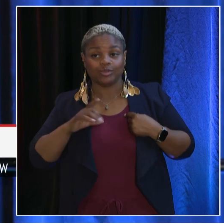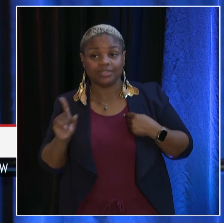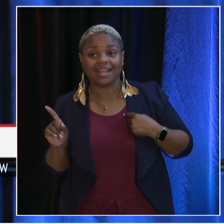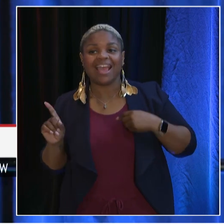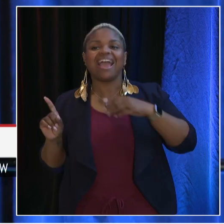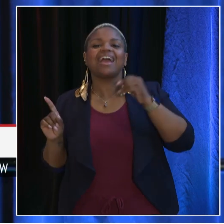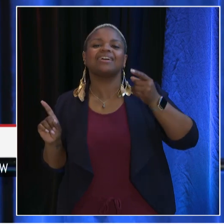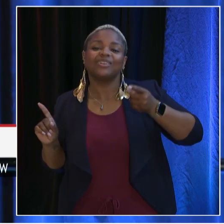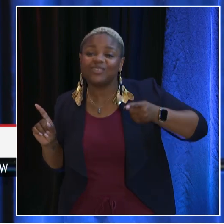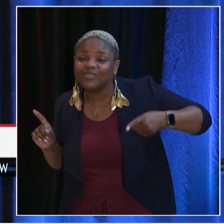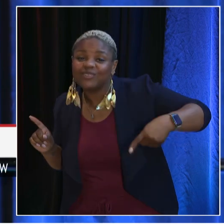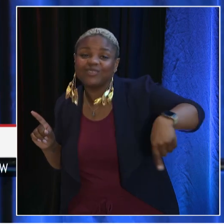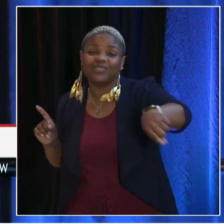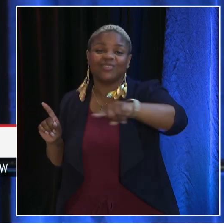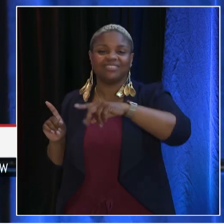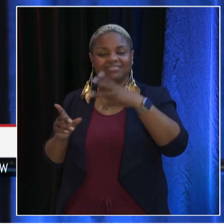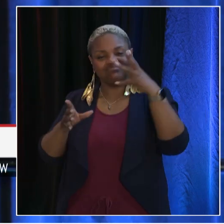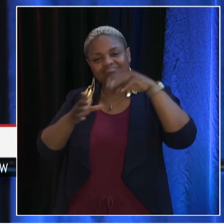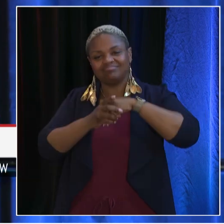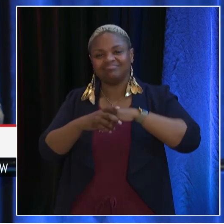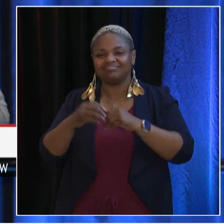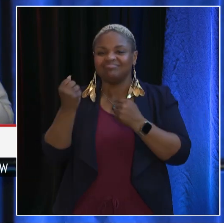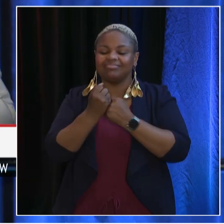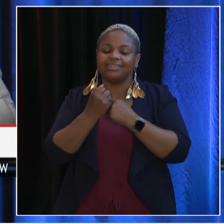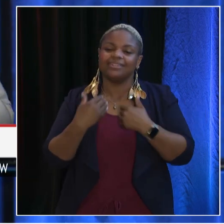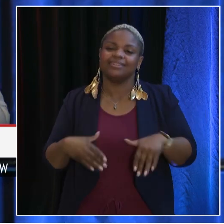thank you and congratulations to our recipients.